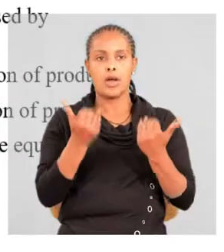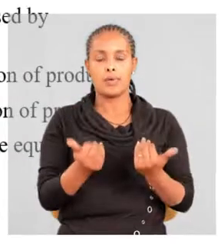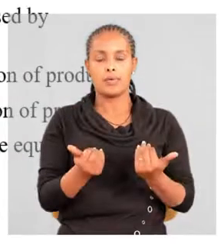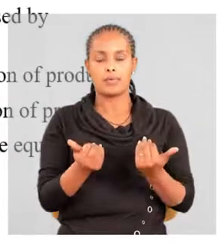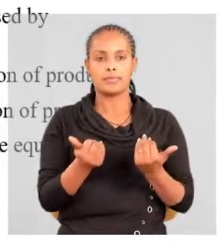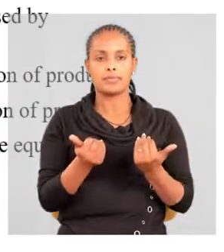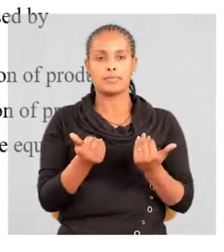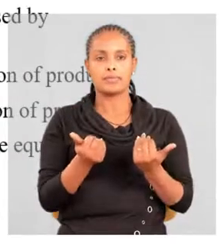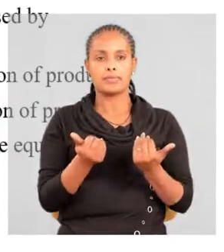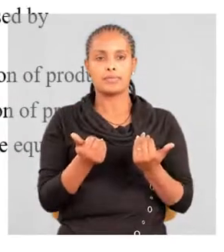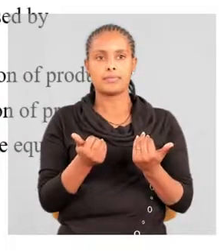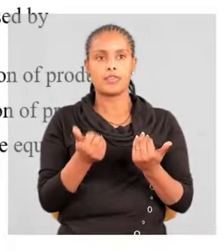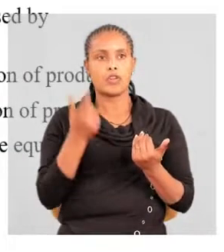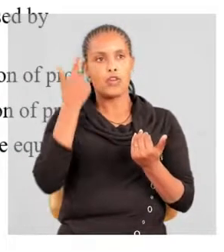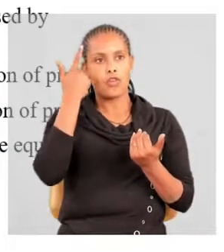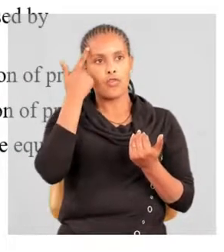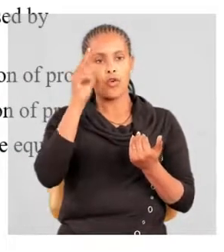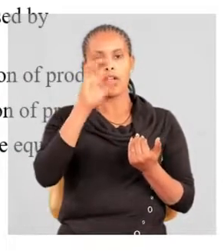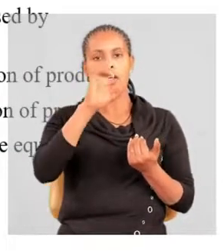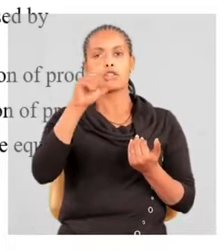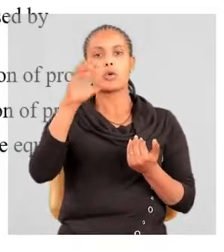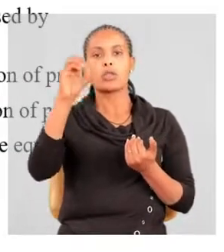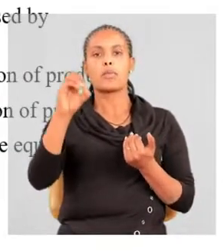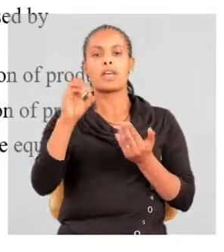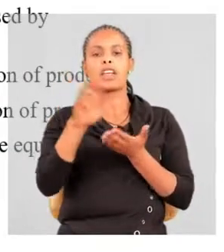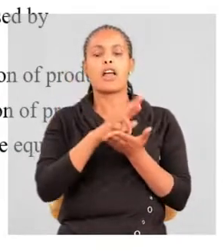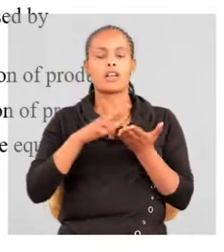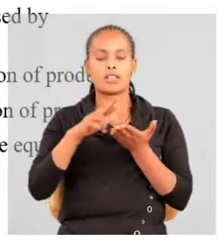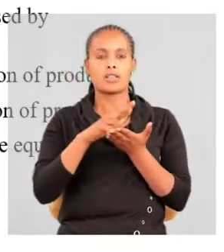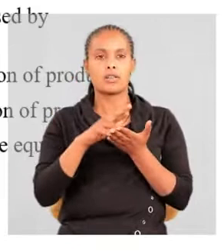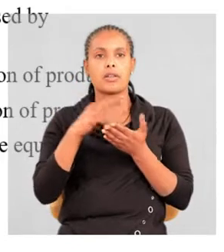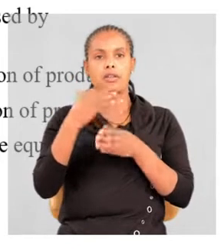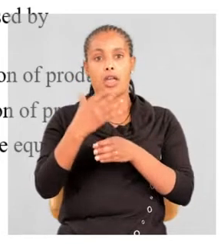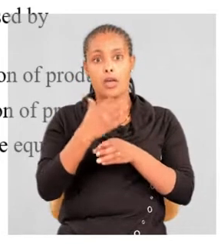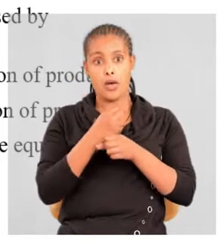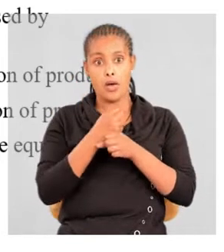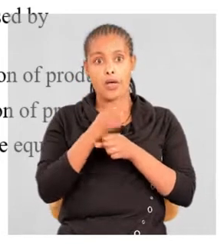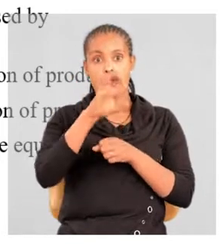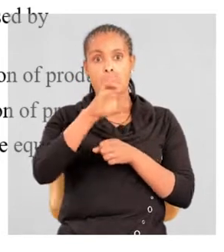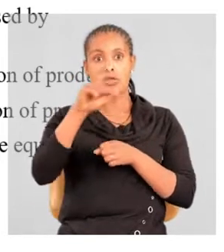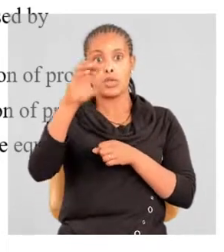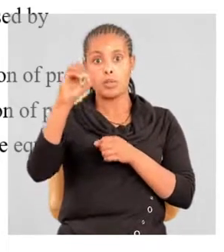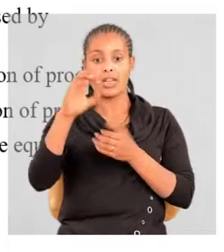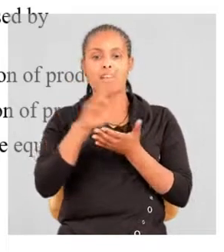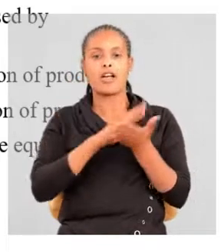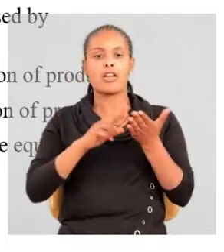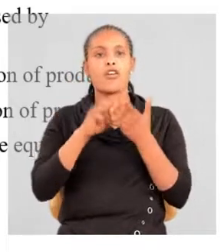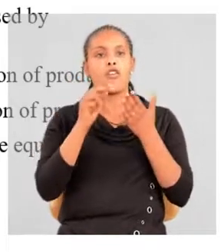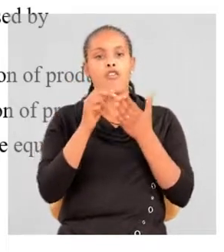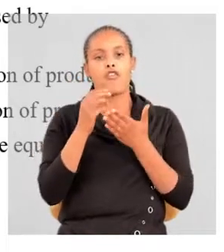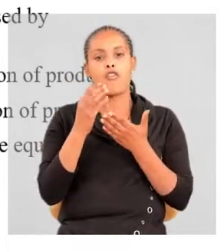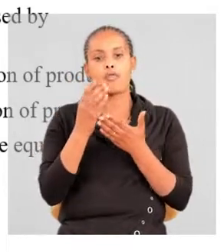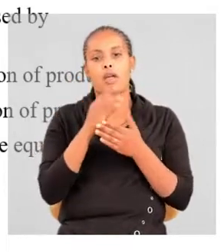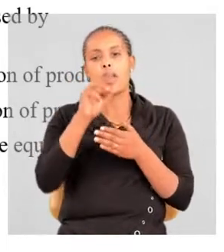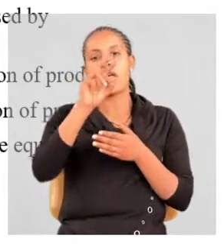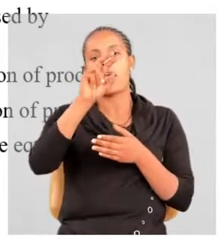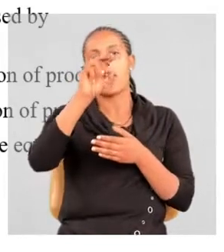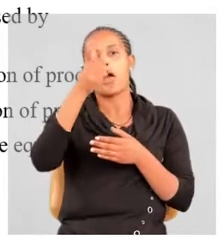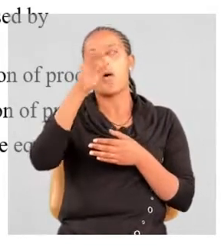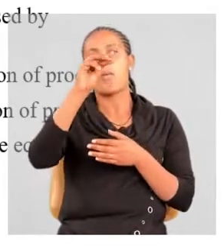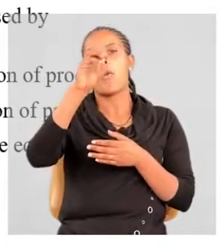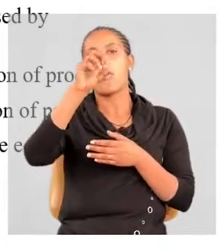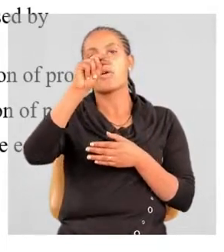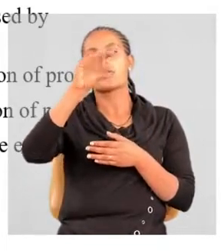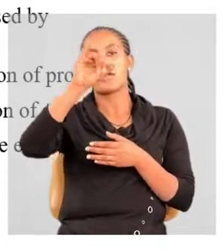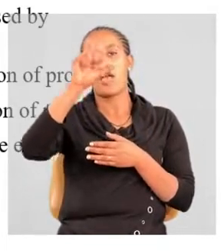Now, for exothermic reaction, take one of the exothermic reaction, formation of ammonia from its element